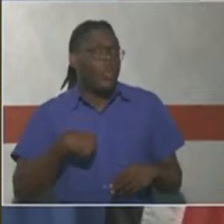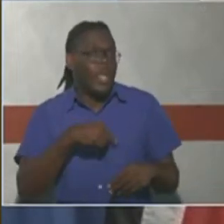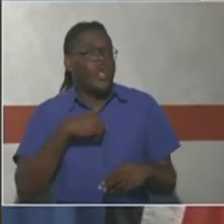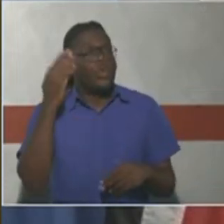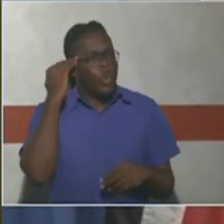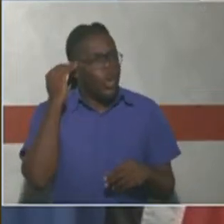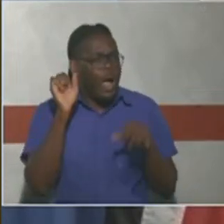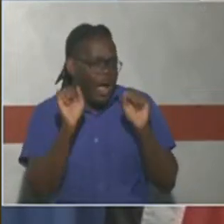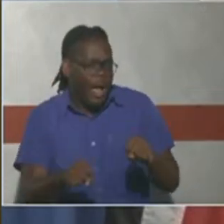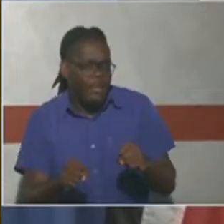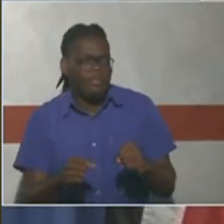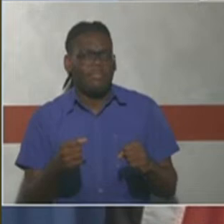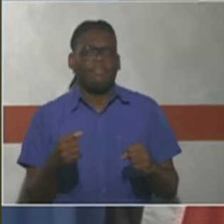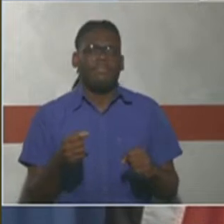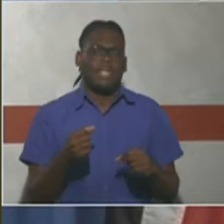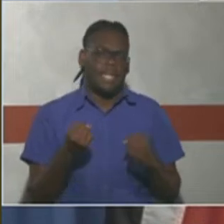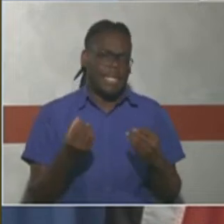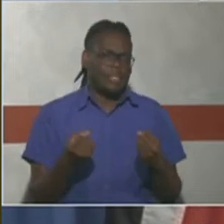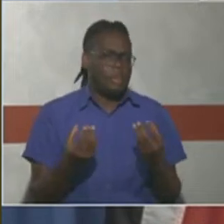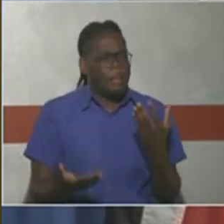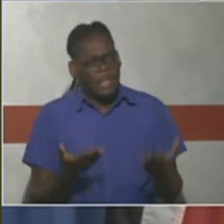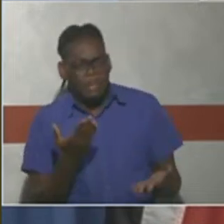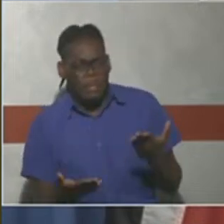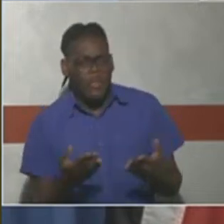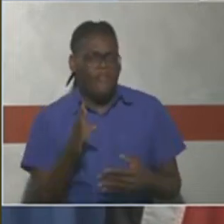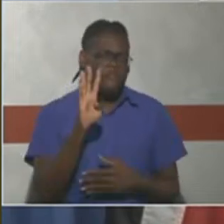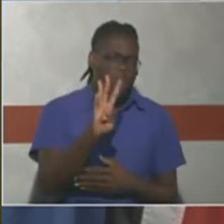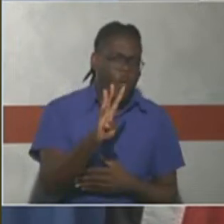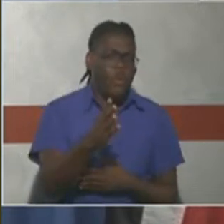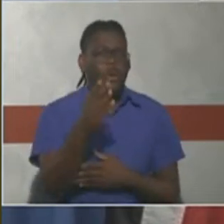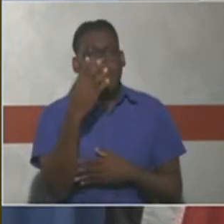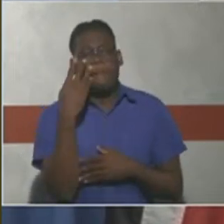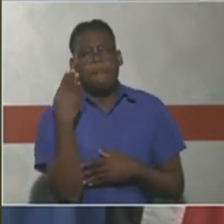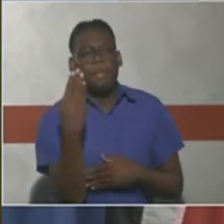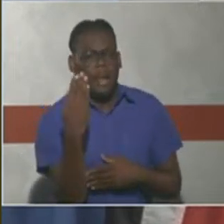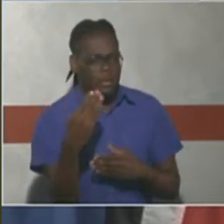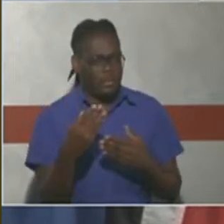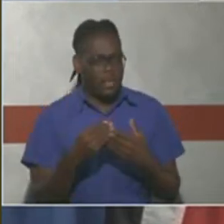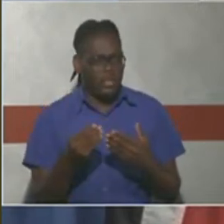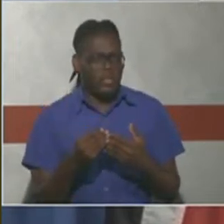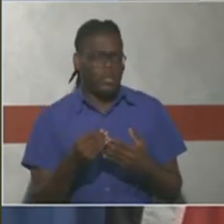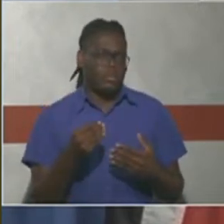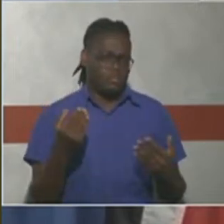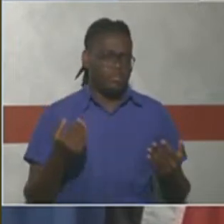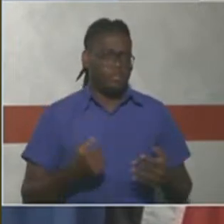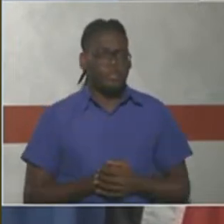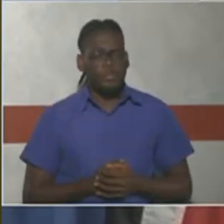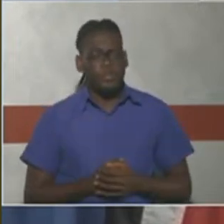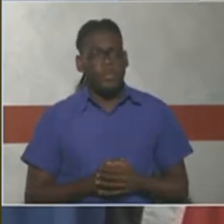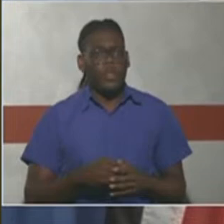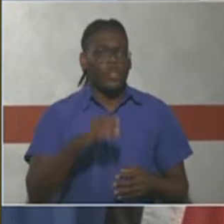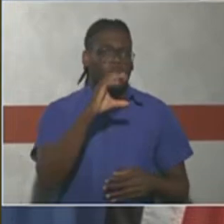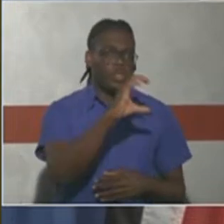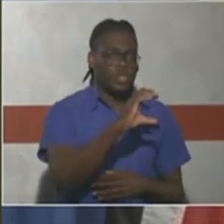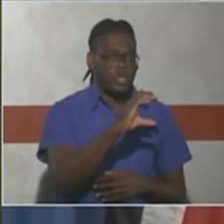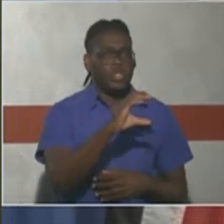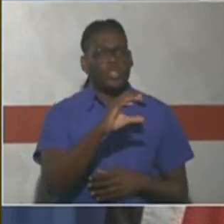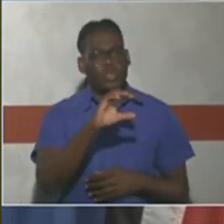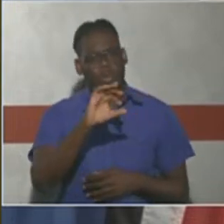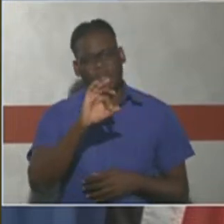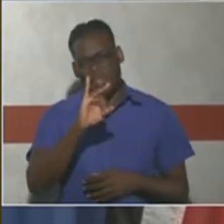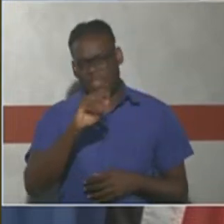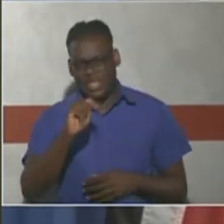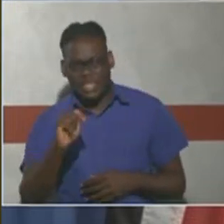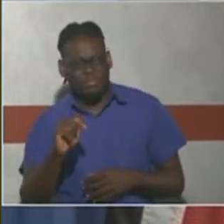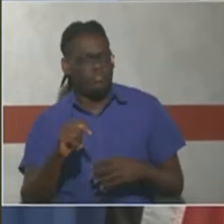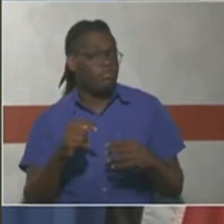approximately approaching 4 billion cubic feet. Train 1 as a piece of equipment, and whether that will play a role,